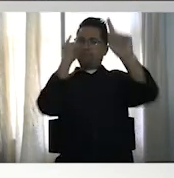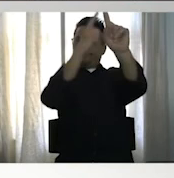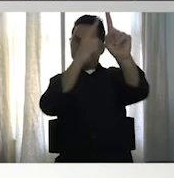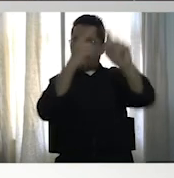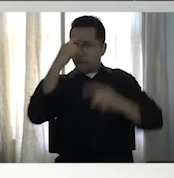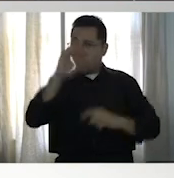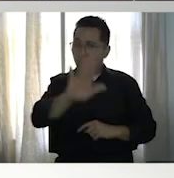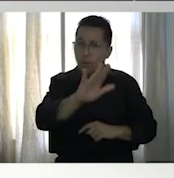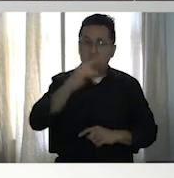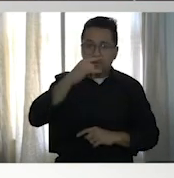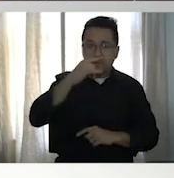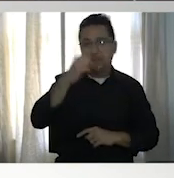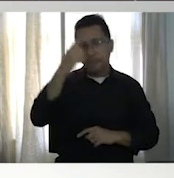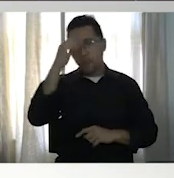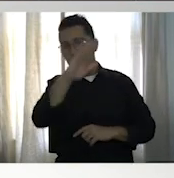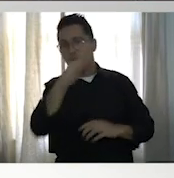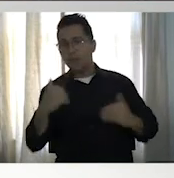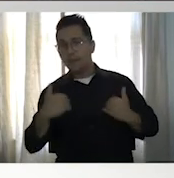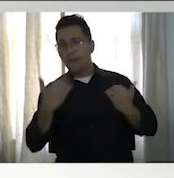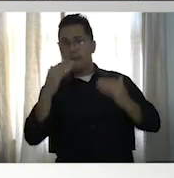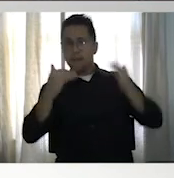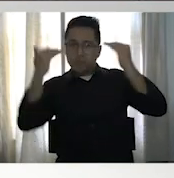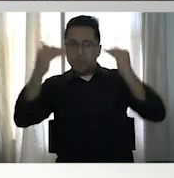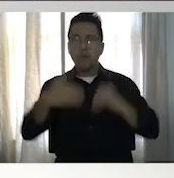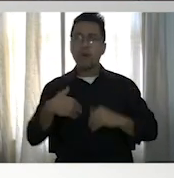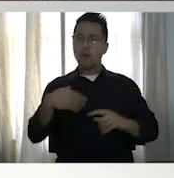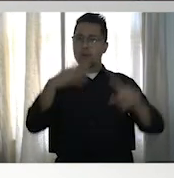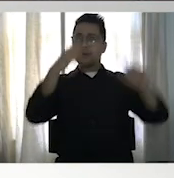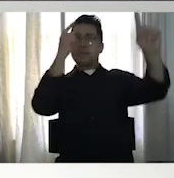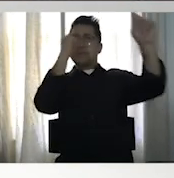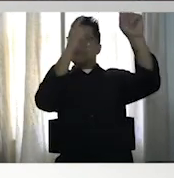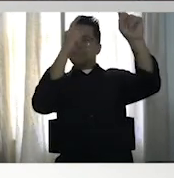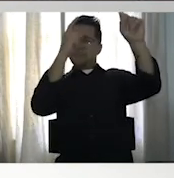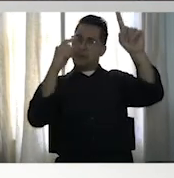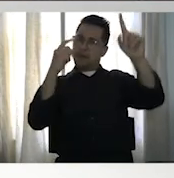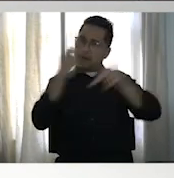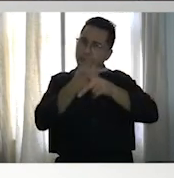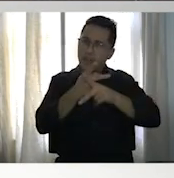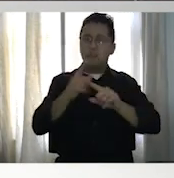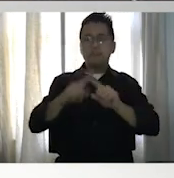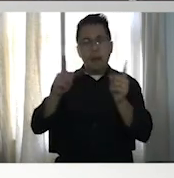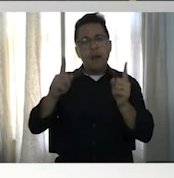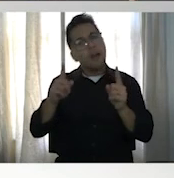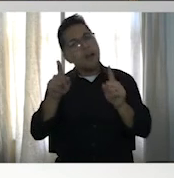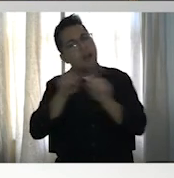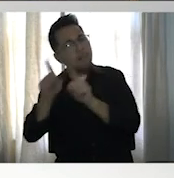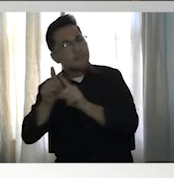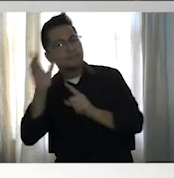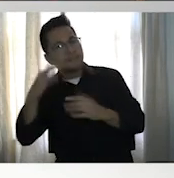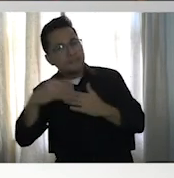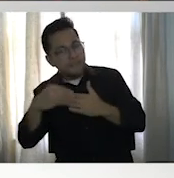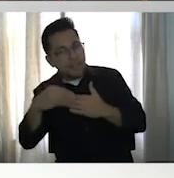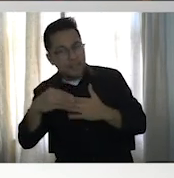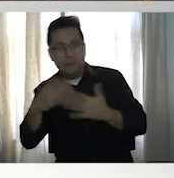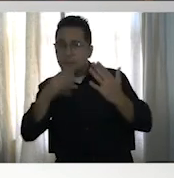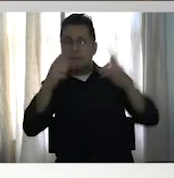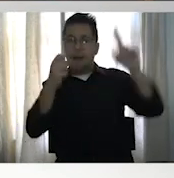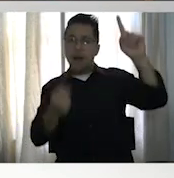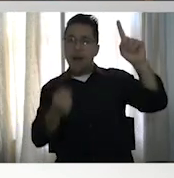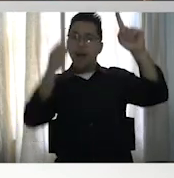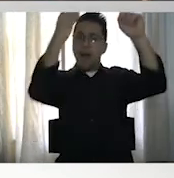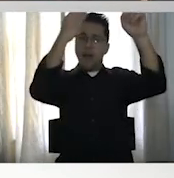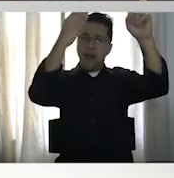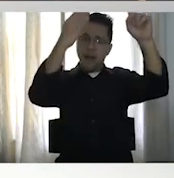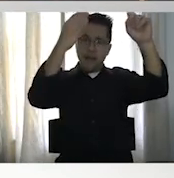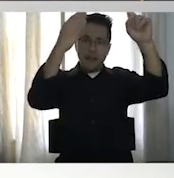adult, to hold that vision, but to be flexible and know that you might not get up here, but you're going to